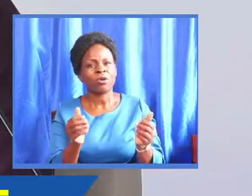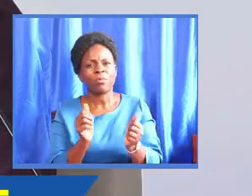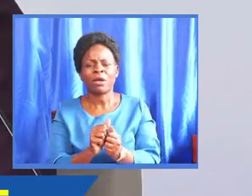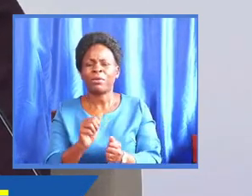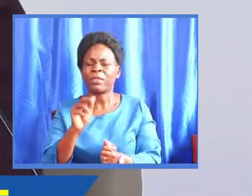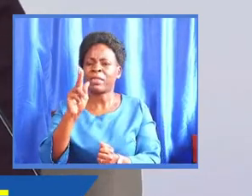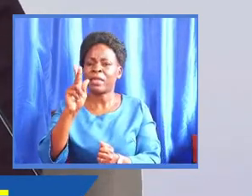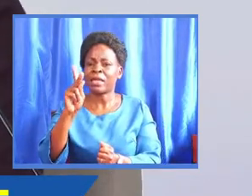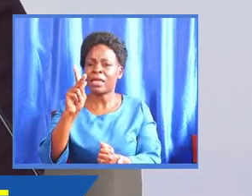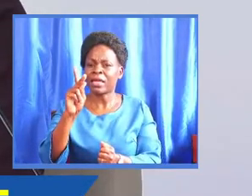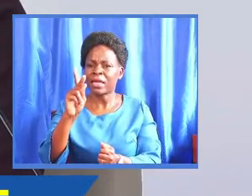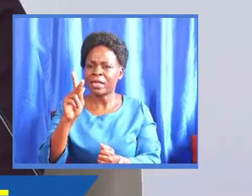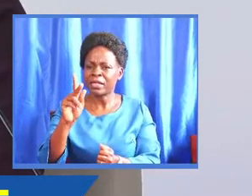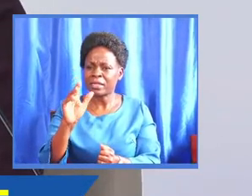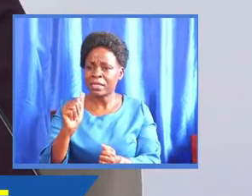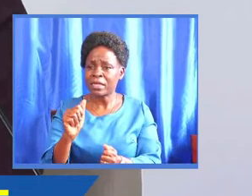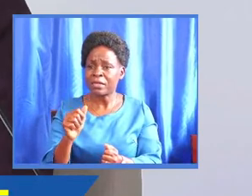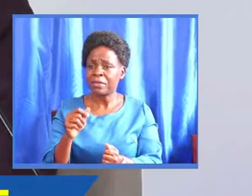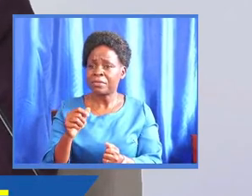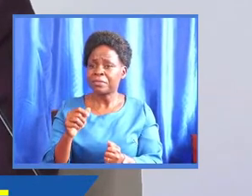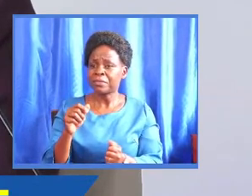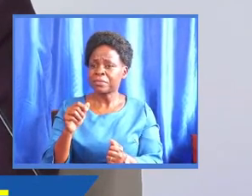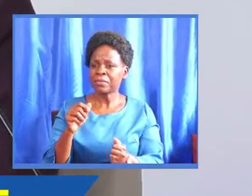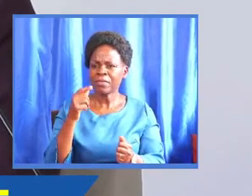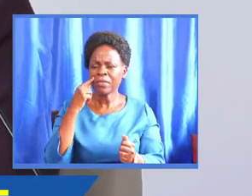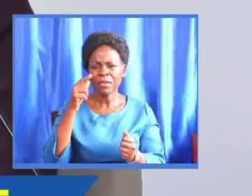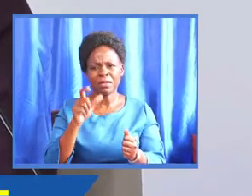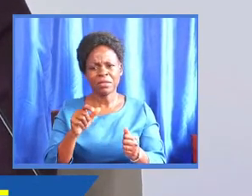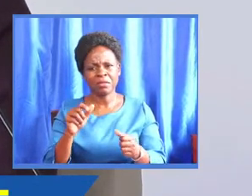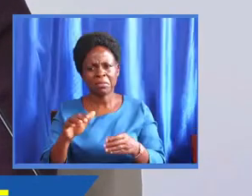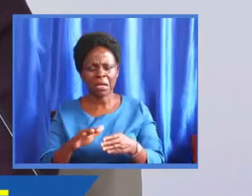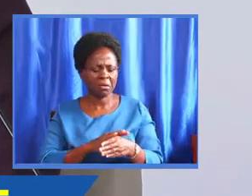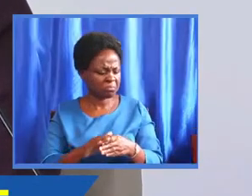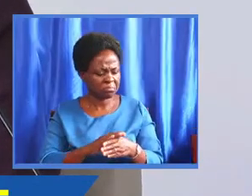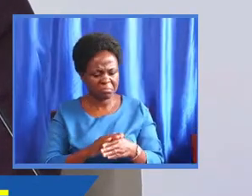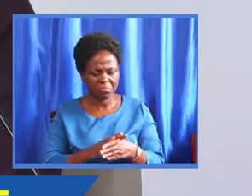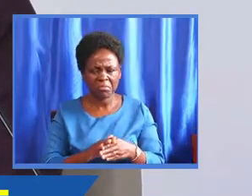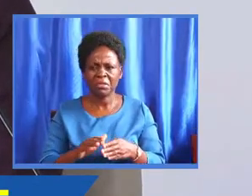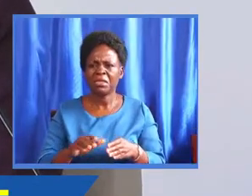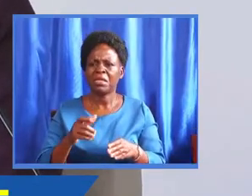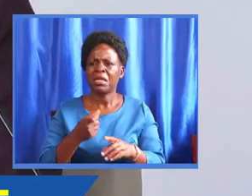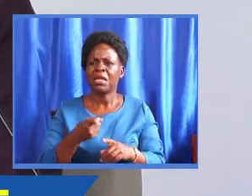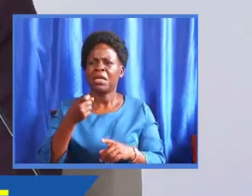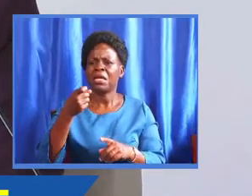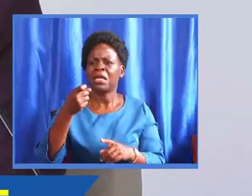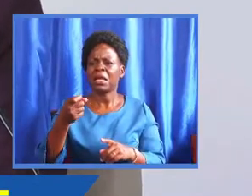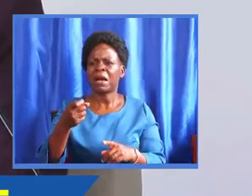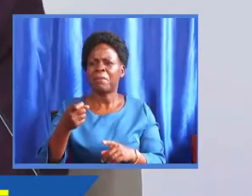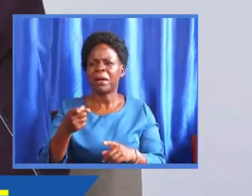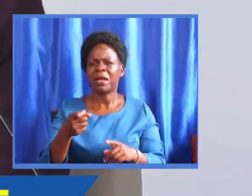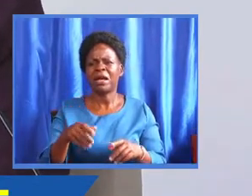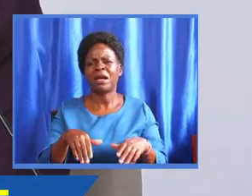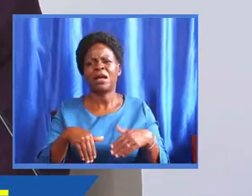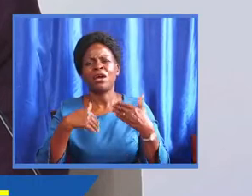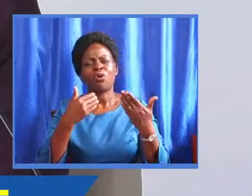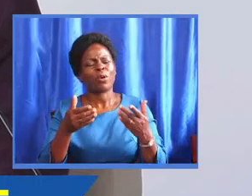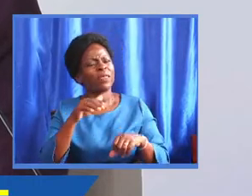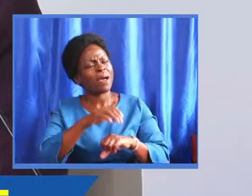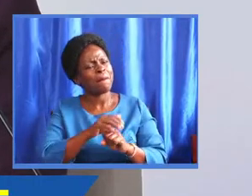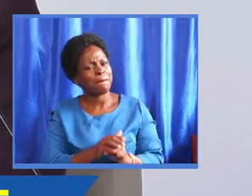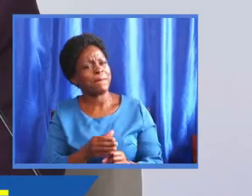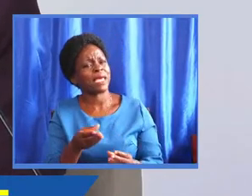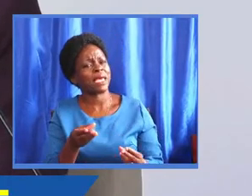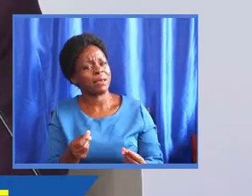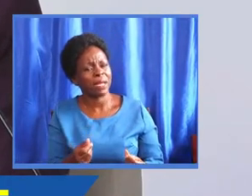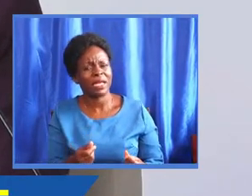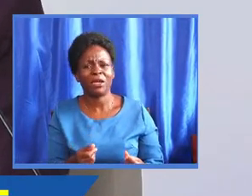license, if I am going to operate a lockup or something in Kampala, I'll pay in advance, irregardless of whether I'm going to make money